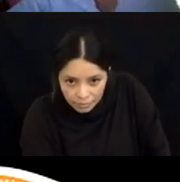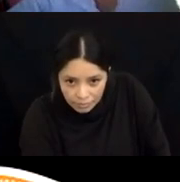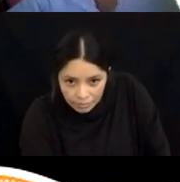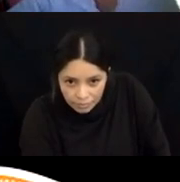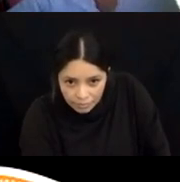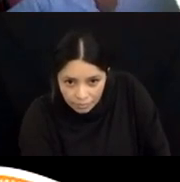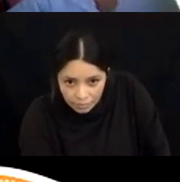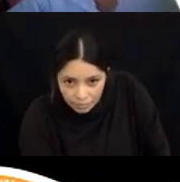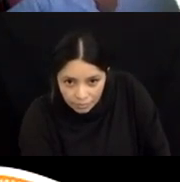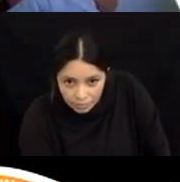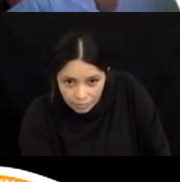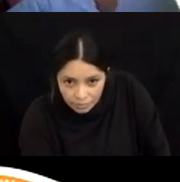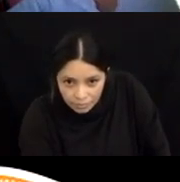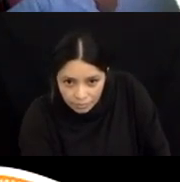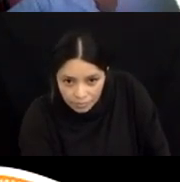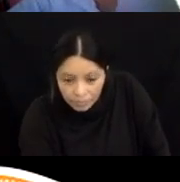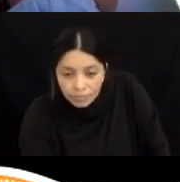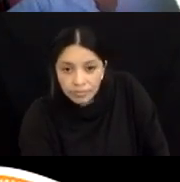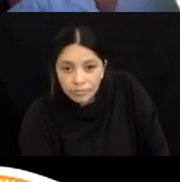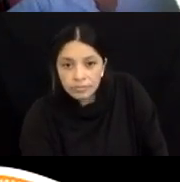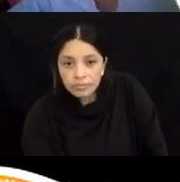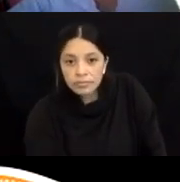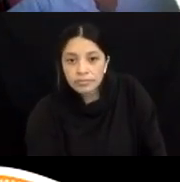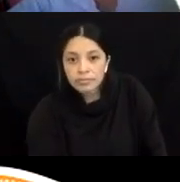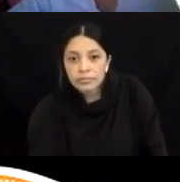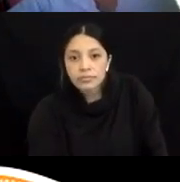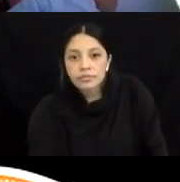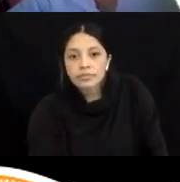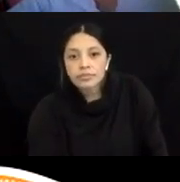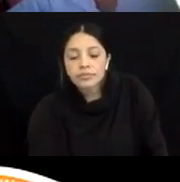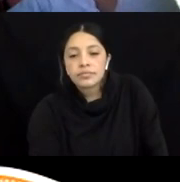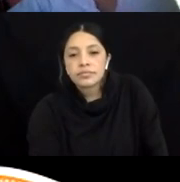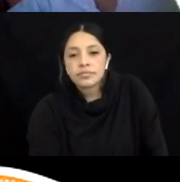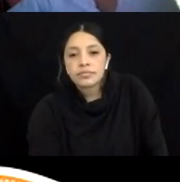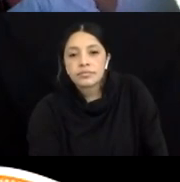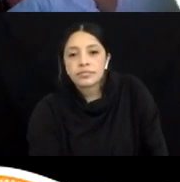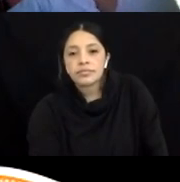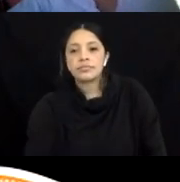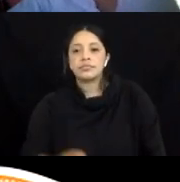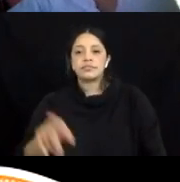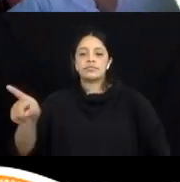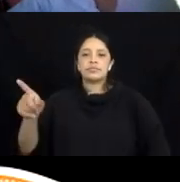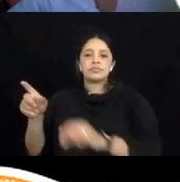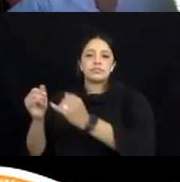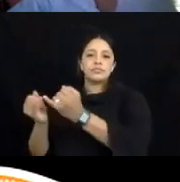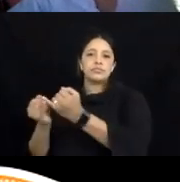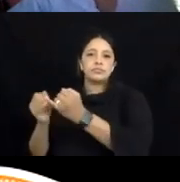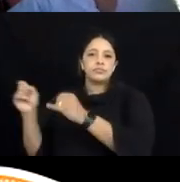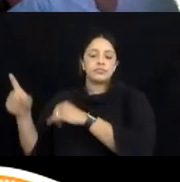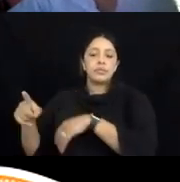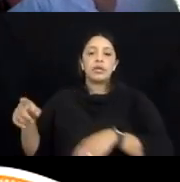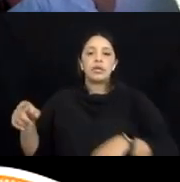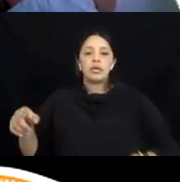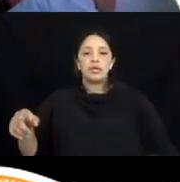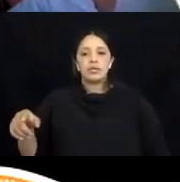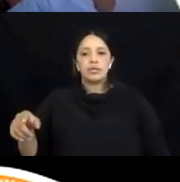And then he said it was towards Professor Kumboa. When addressing indigenous identity, what, as